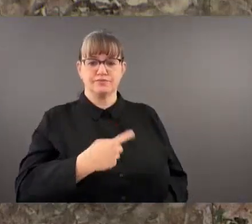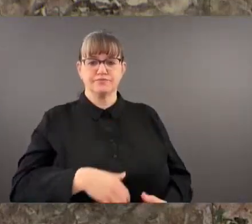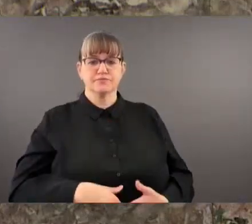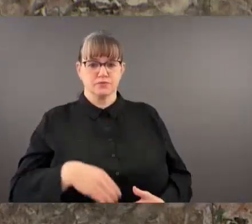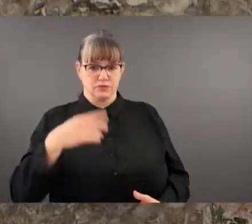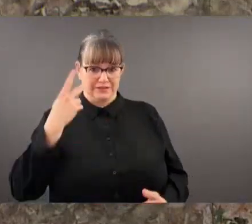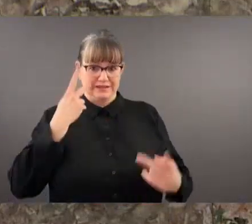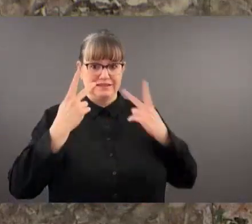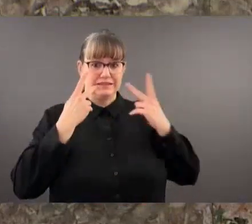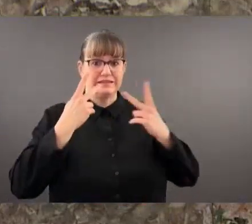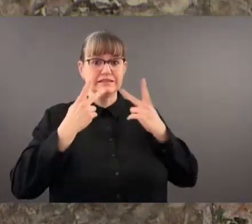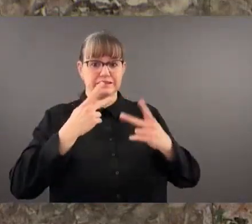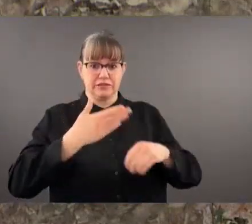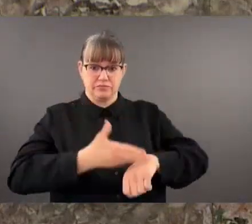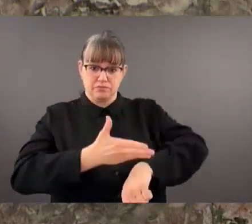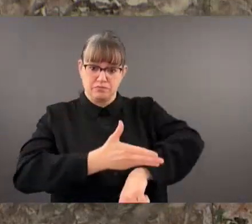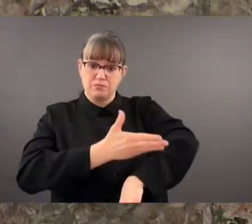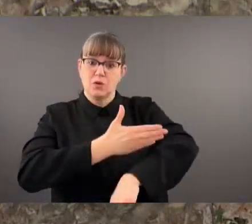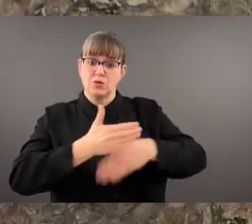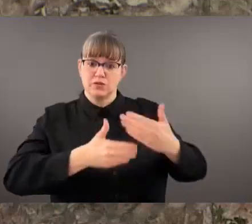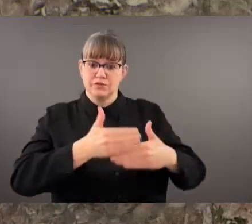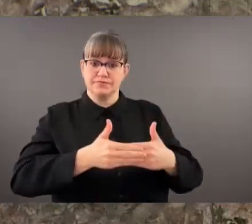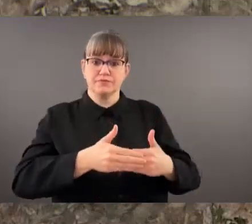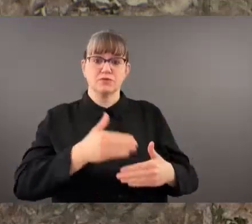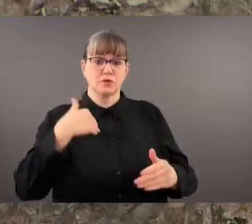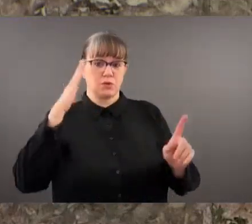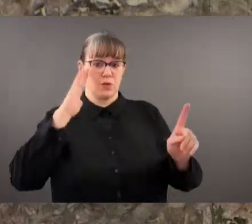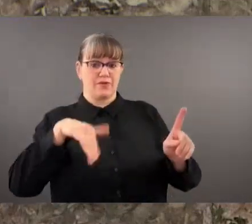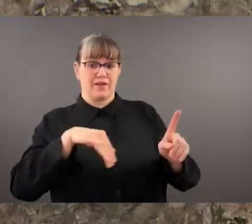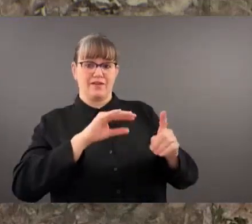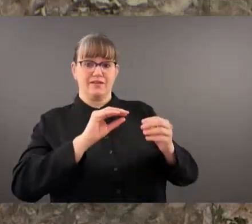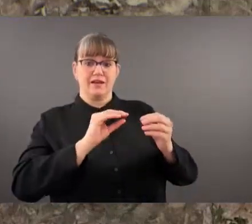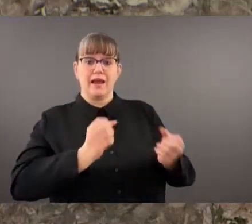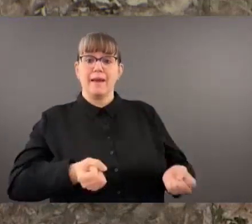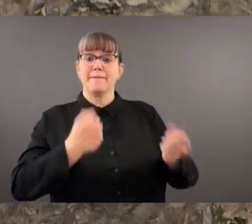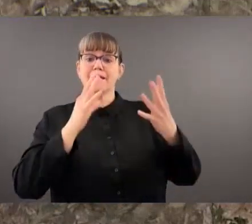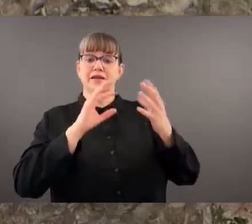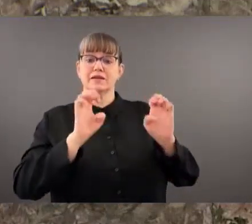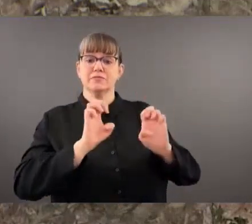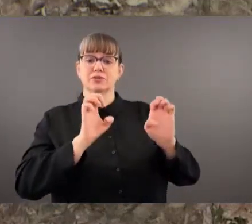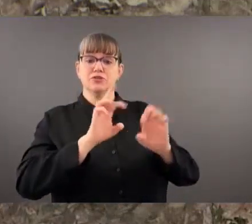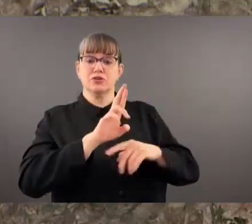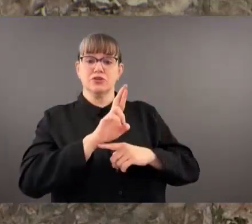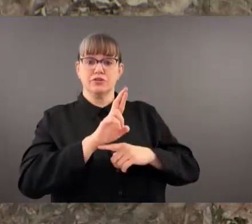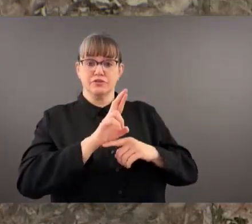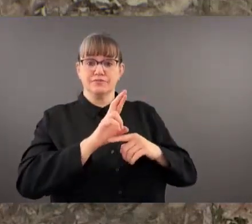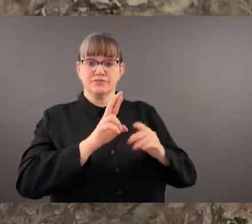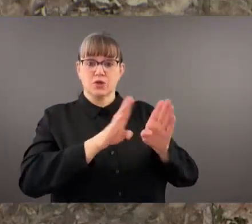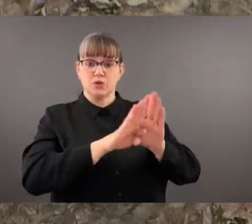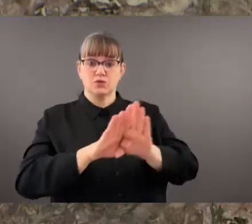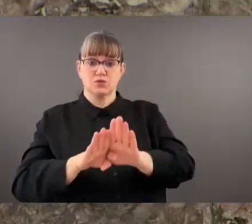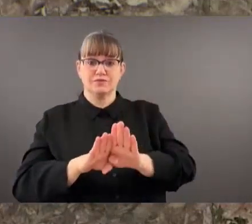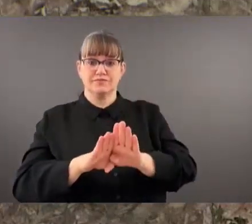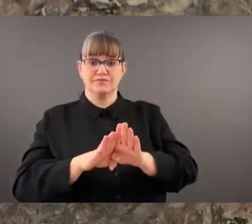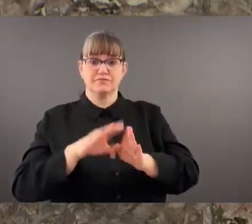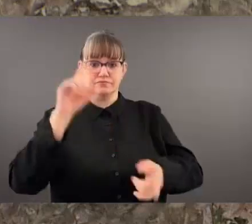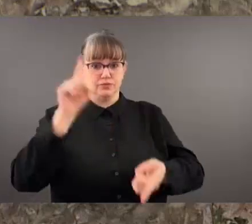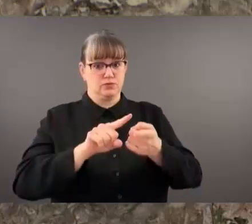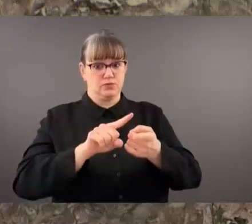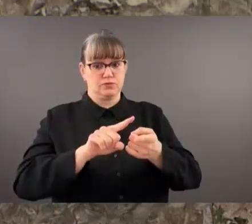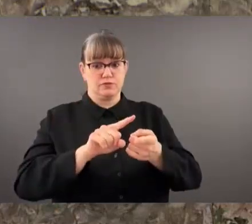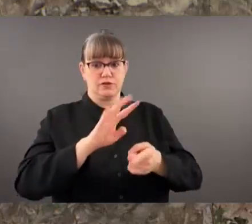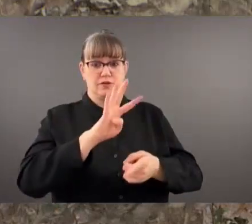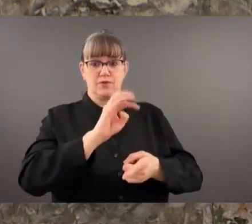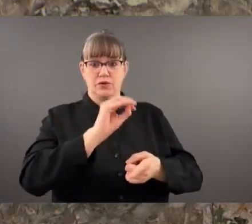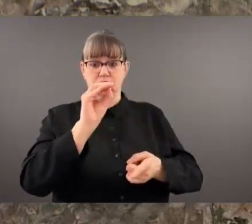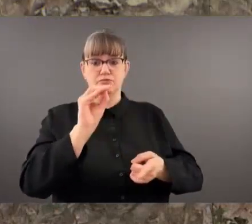number of emergency room closures have come down 40% over the last 6 months. That's a product of the work that so many people are